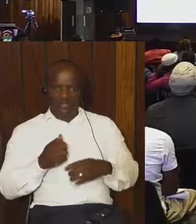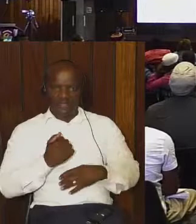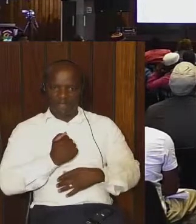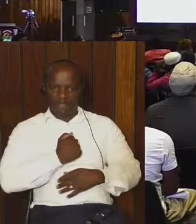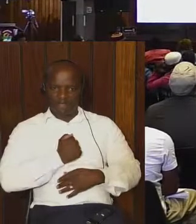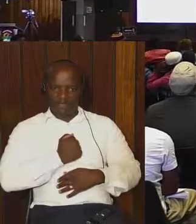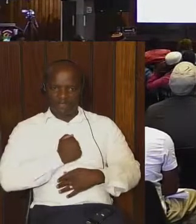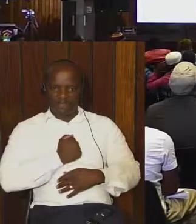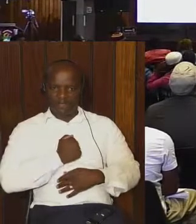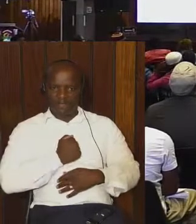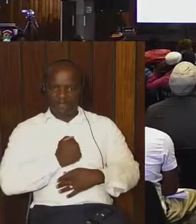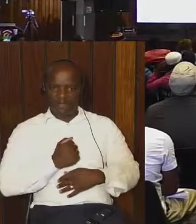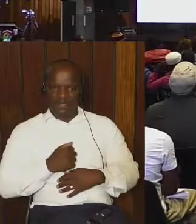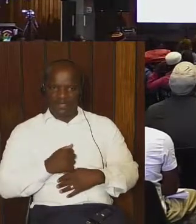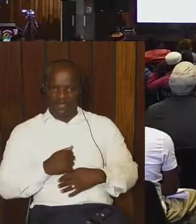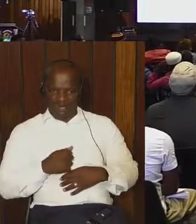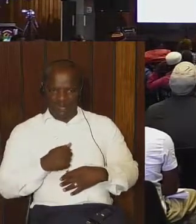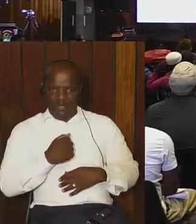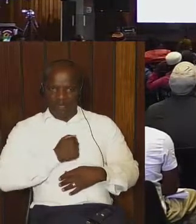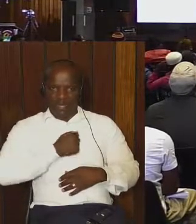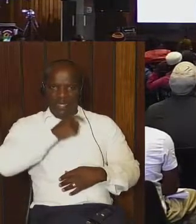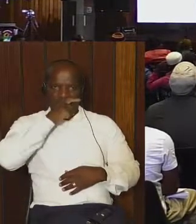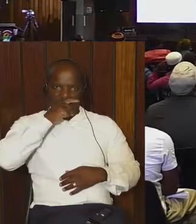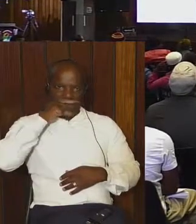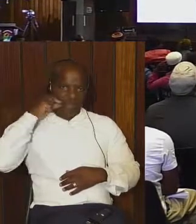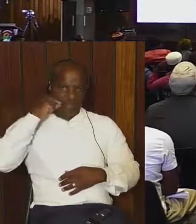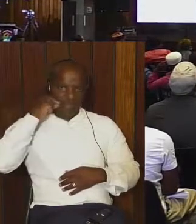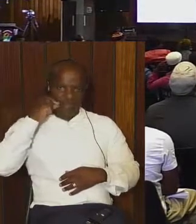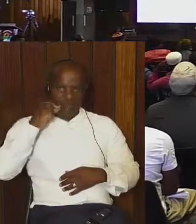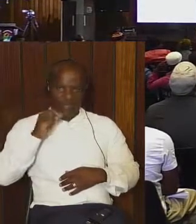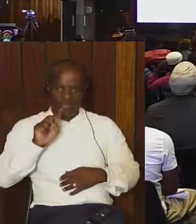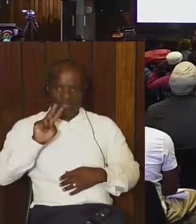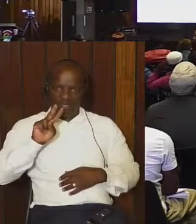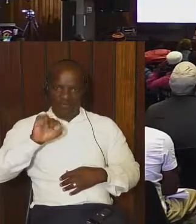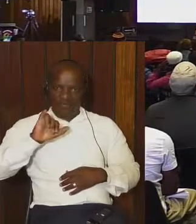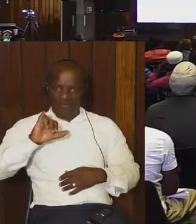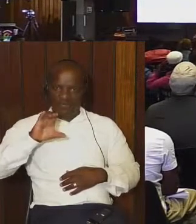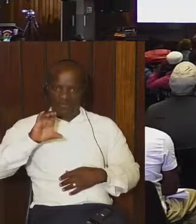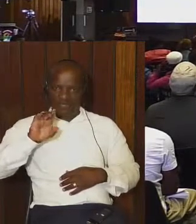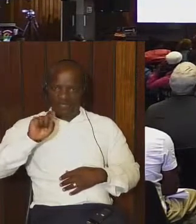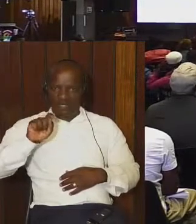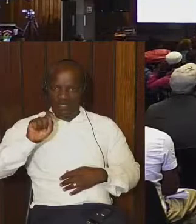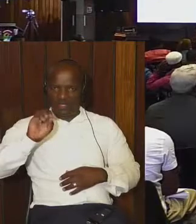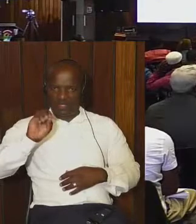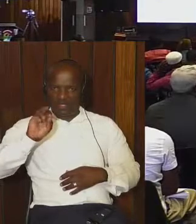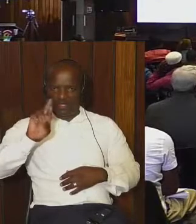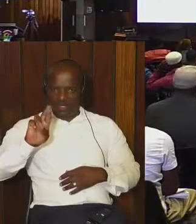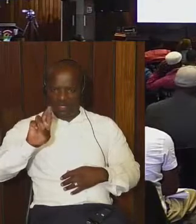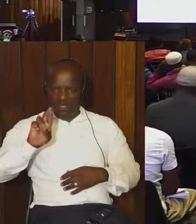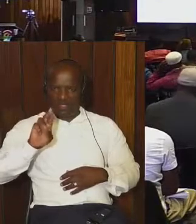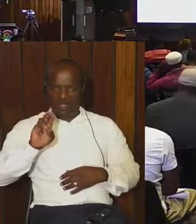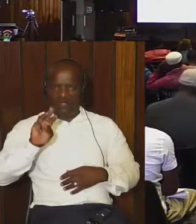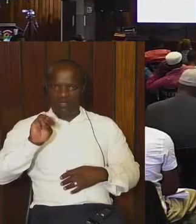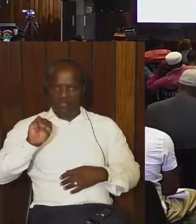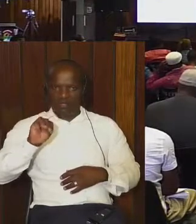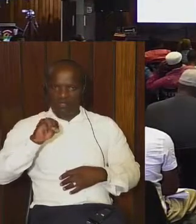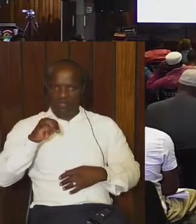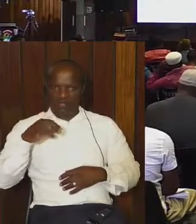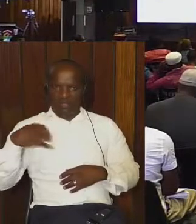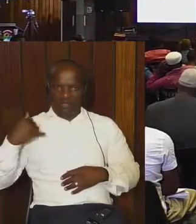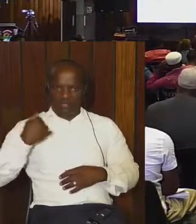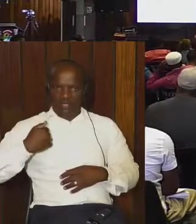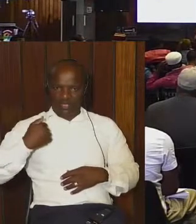pardon? Oh, my name is Victor Simpiwe Mabaso. I'm